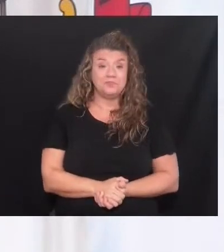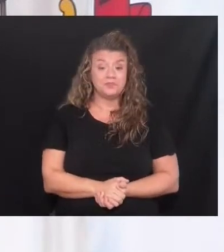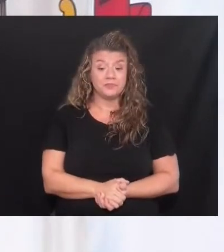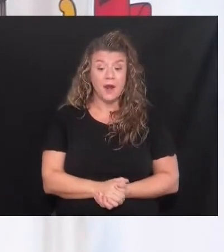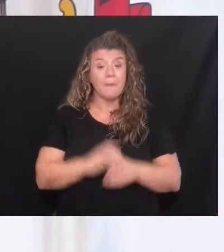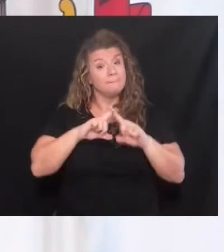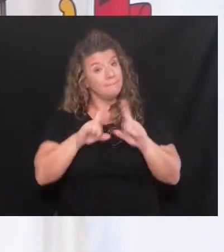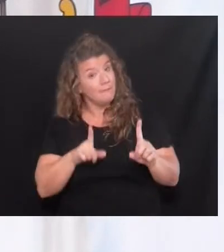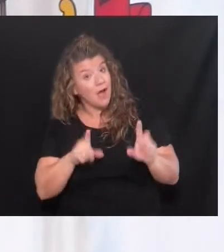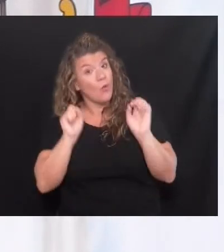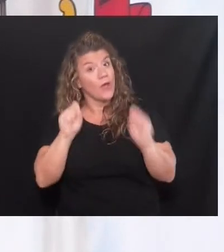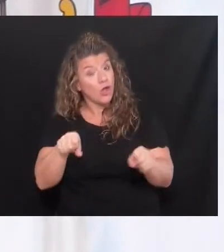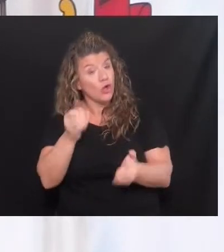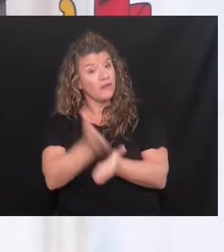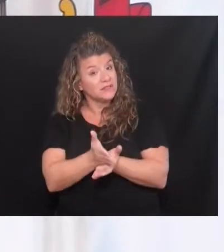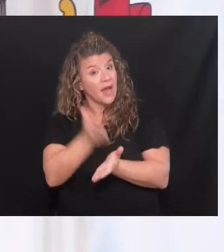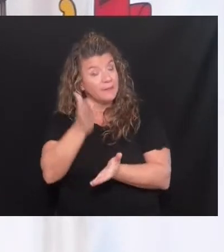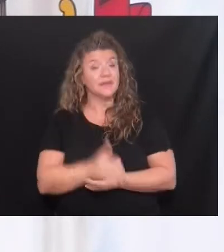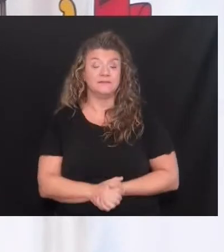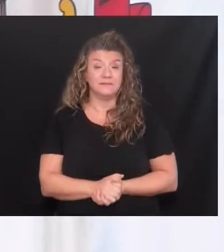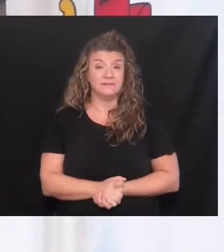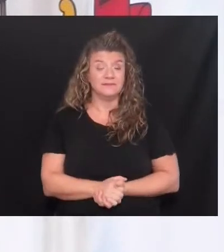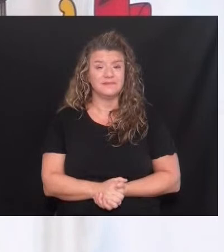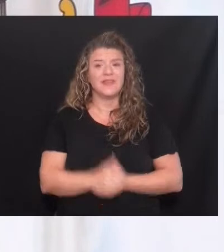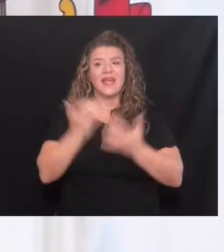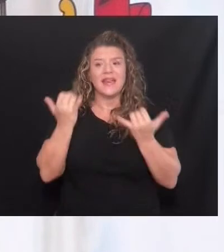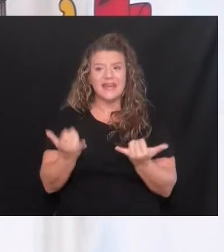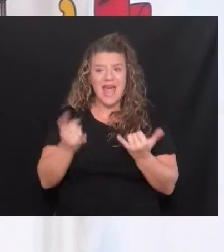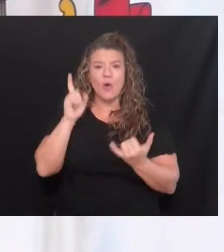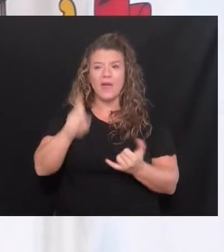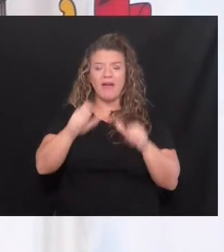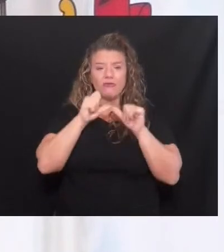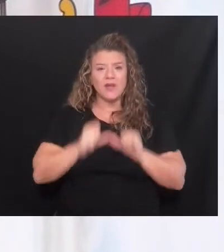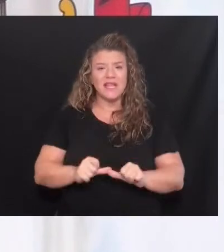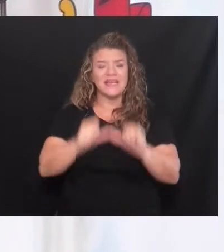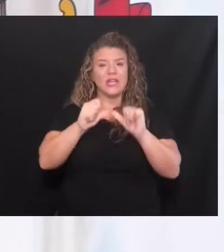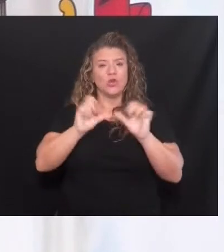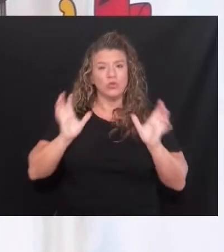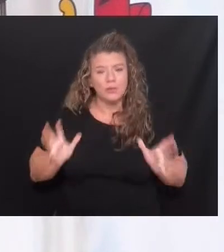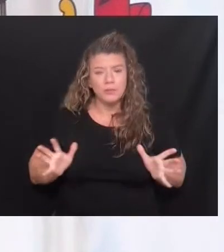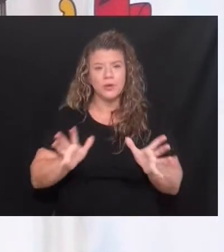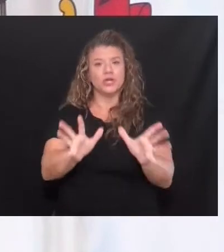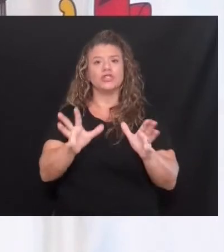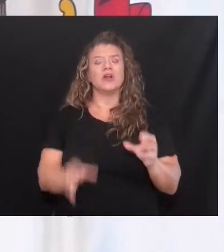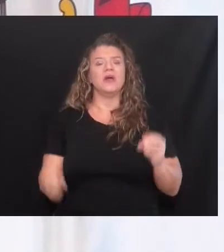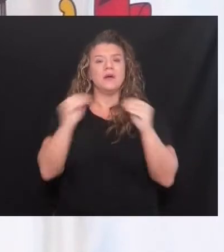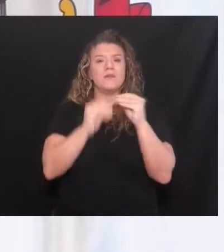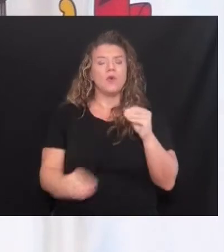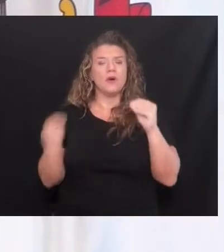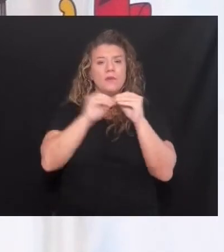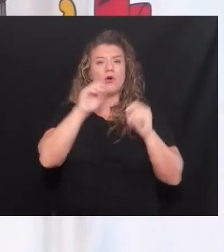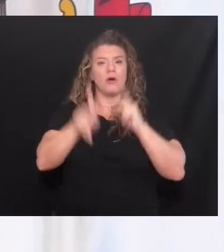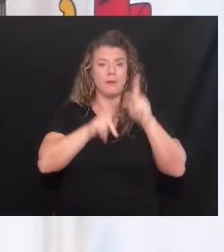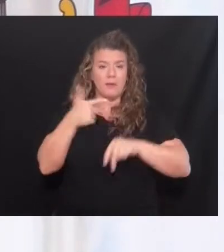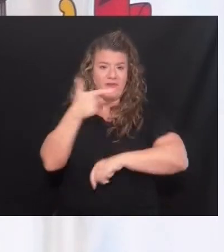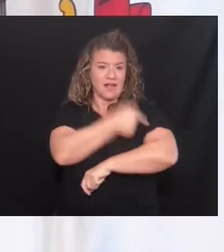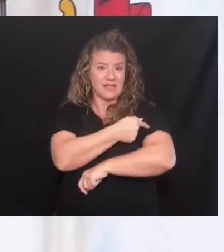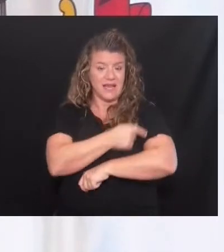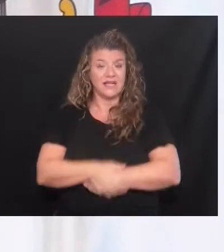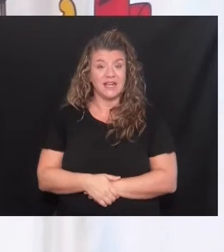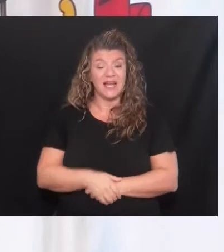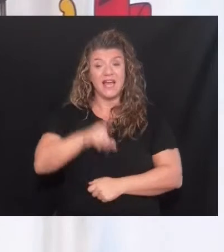have stopped this. Now, we have got to continue to push in every way to get more and more and more folks vaccinated. And if